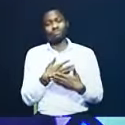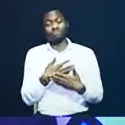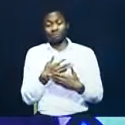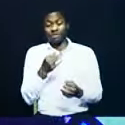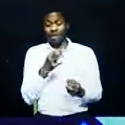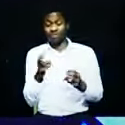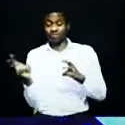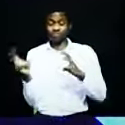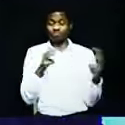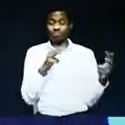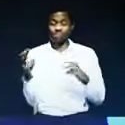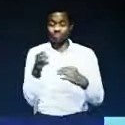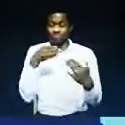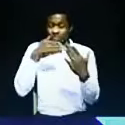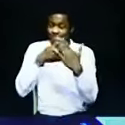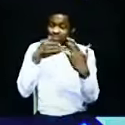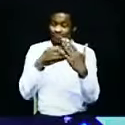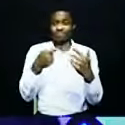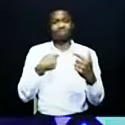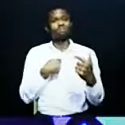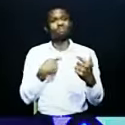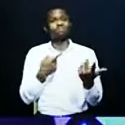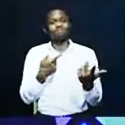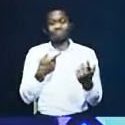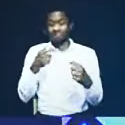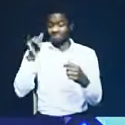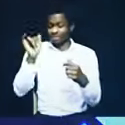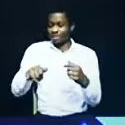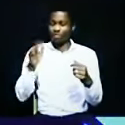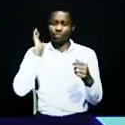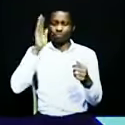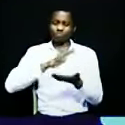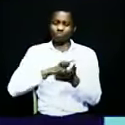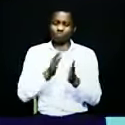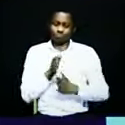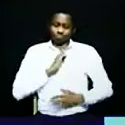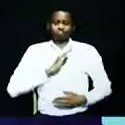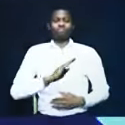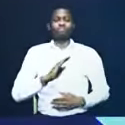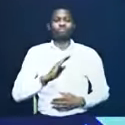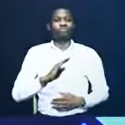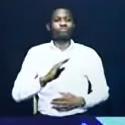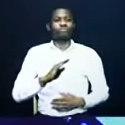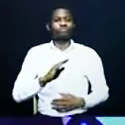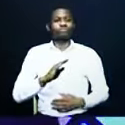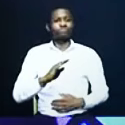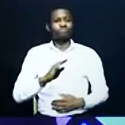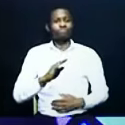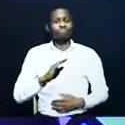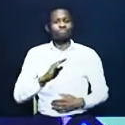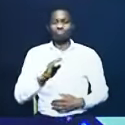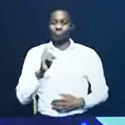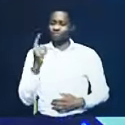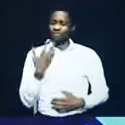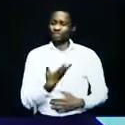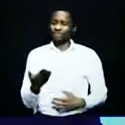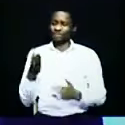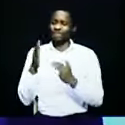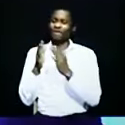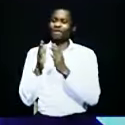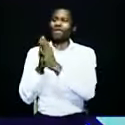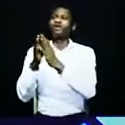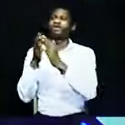break out against me, even then will I be confident. One thing I ask from the